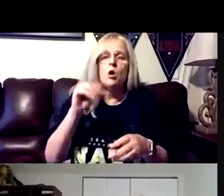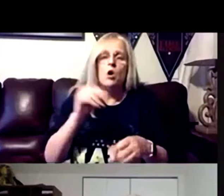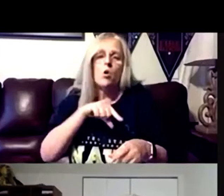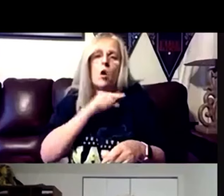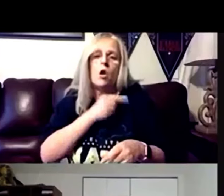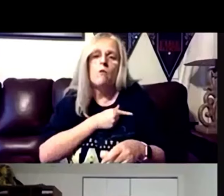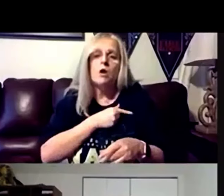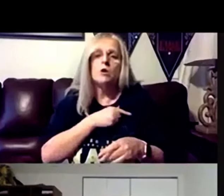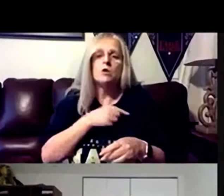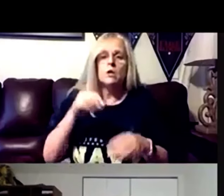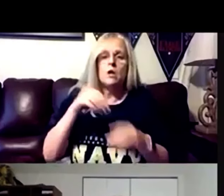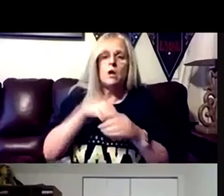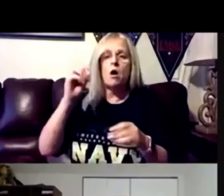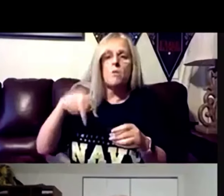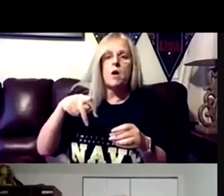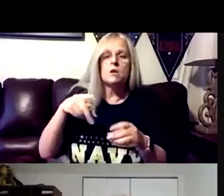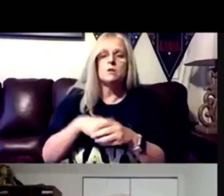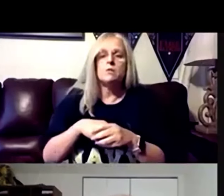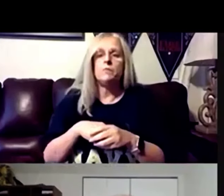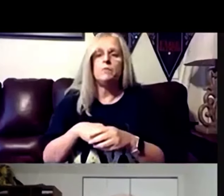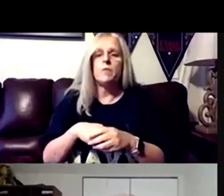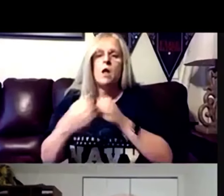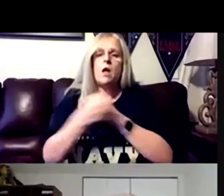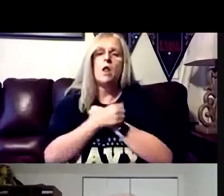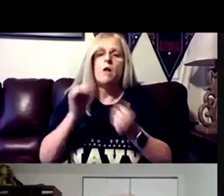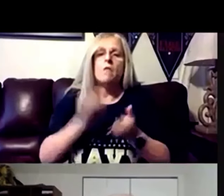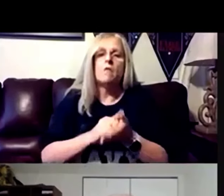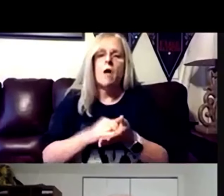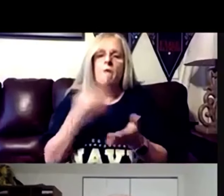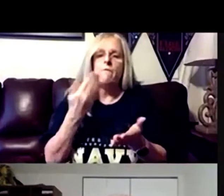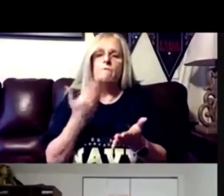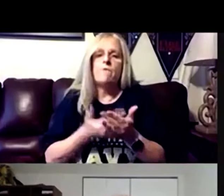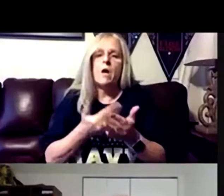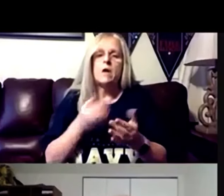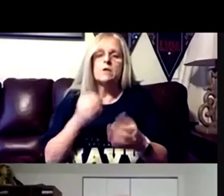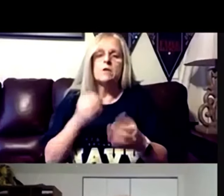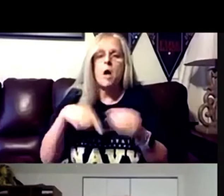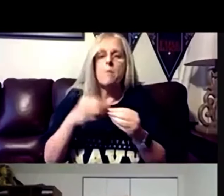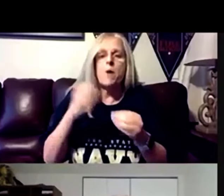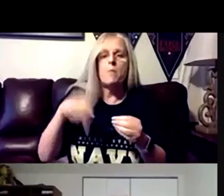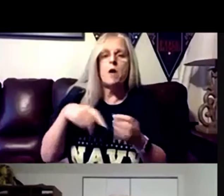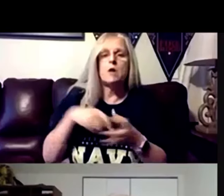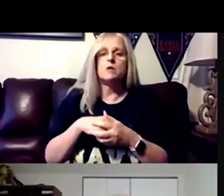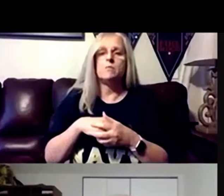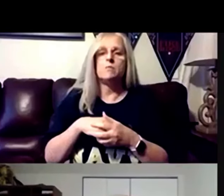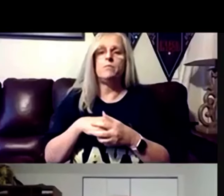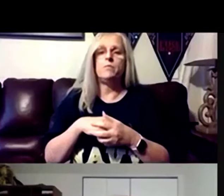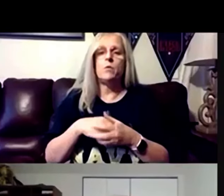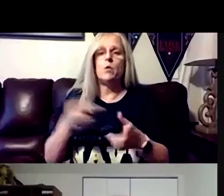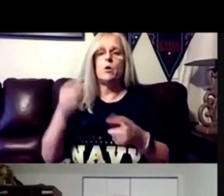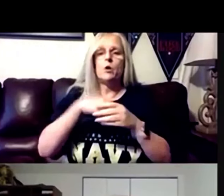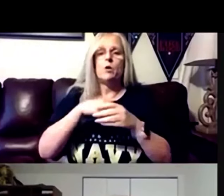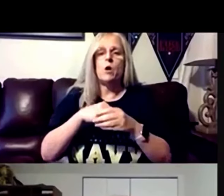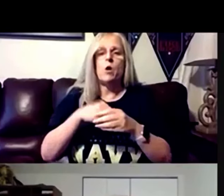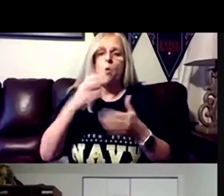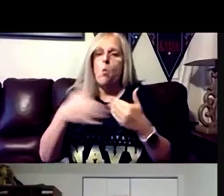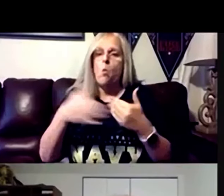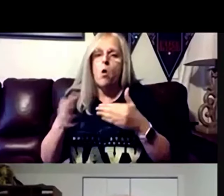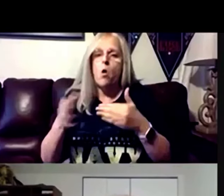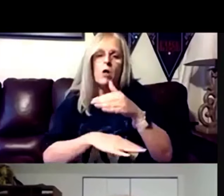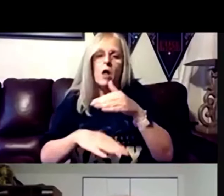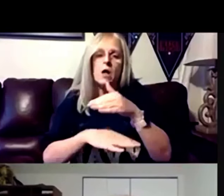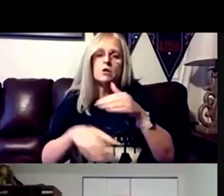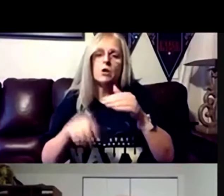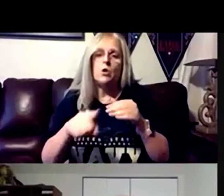in ONPASSIVE. And I absolutely love that fact about ONPASSIVE. As you come in, whatever lands underneath you, you